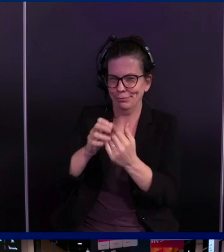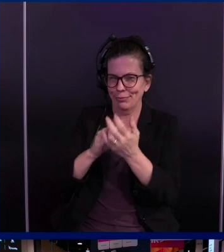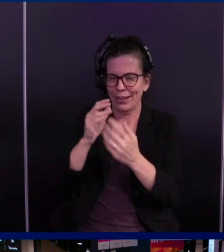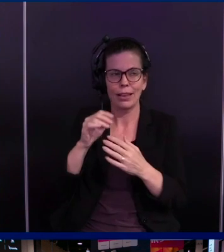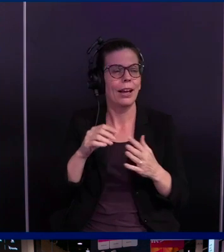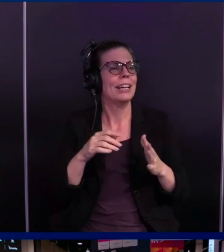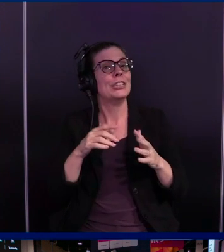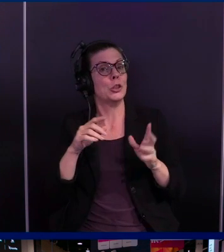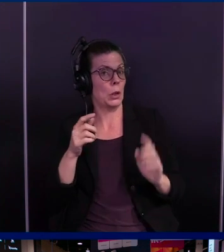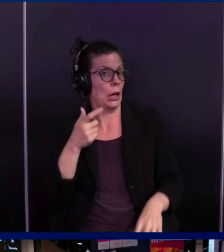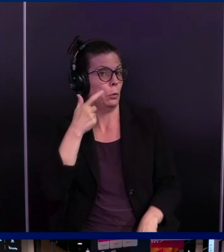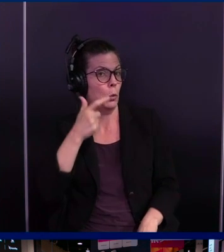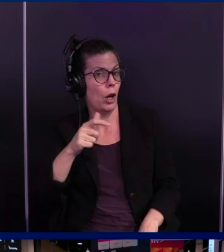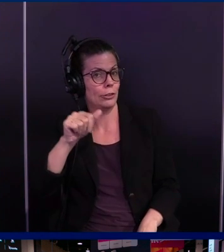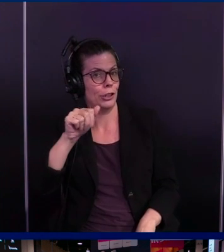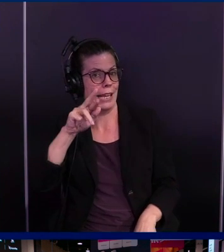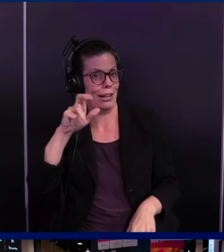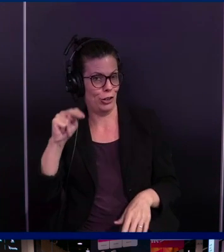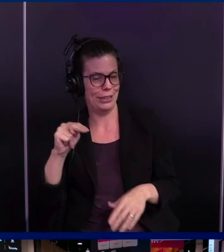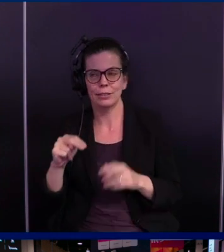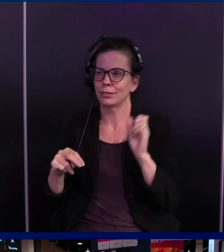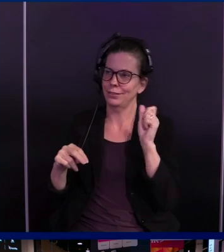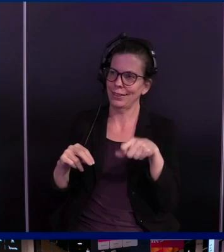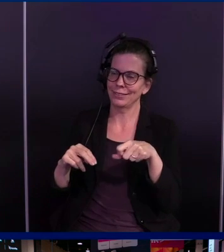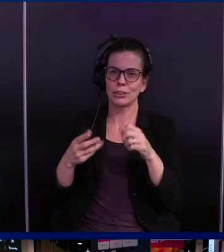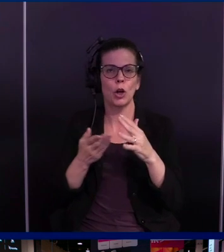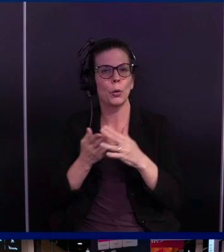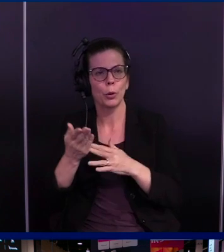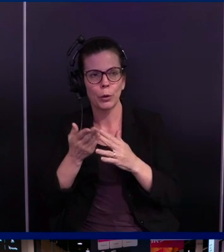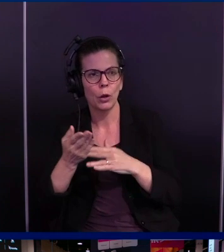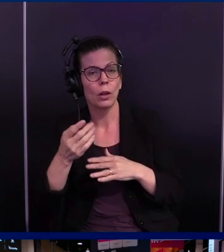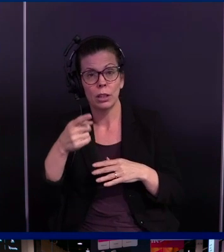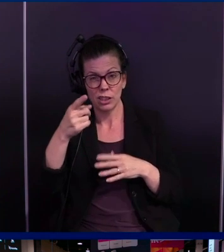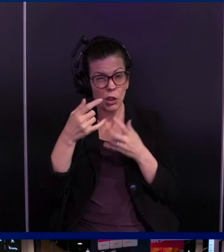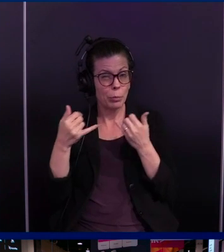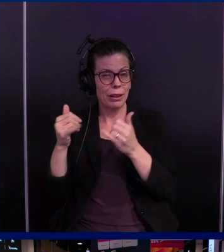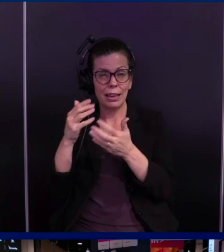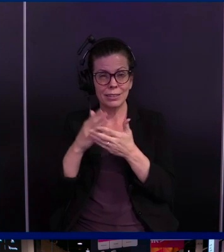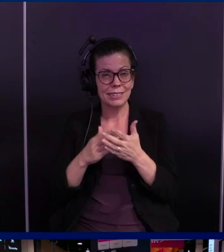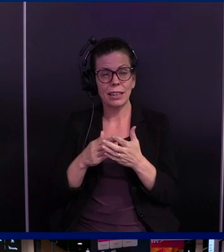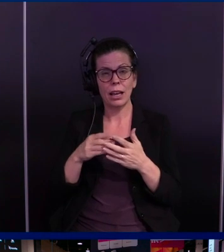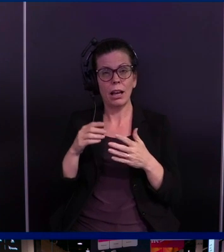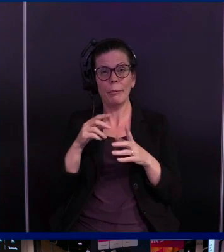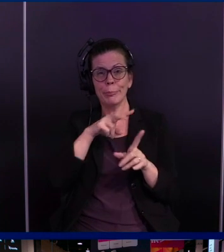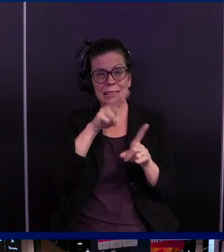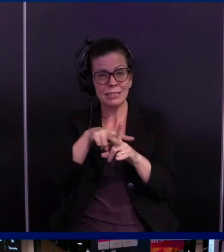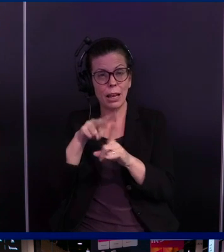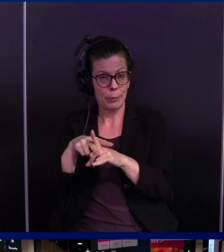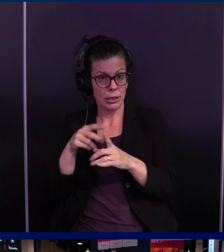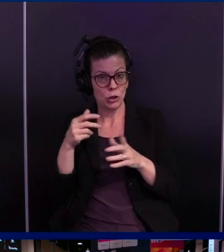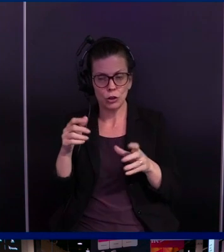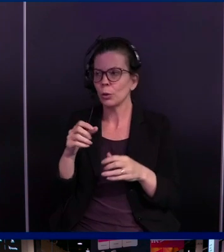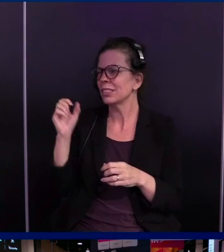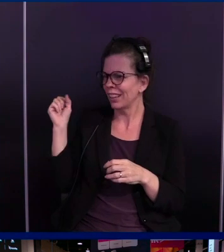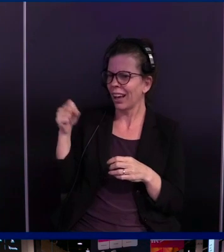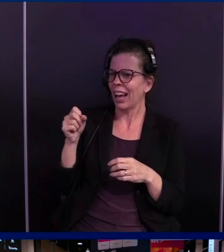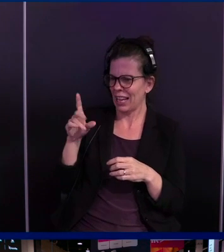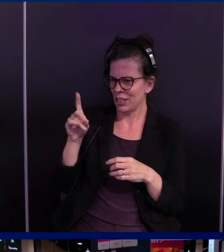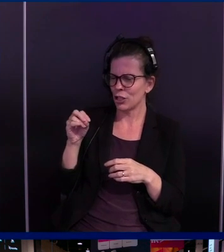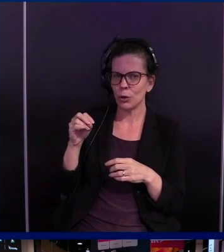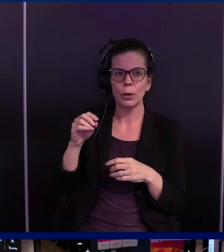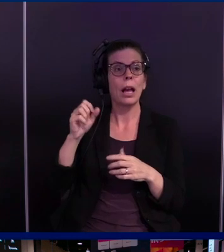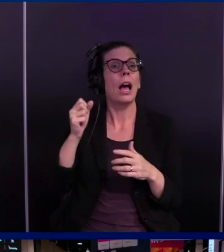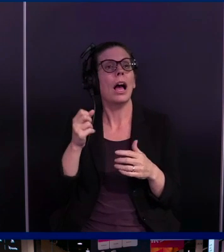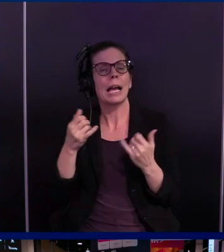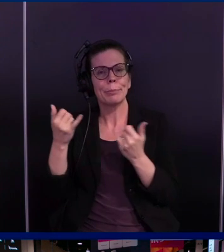can watch Aaron Yes, go through some of do you play some of the assignments in the I do. wonderful. Yeah, I